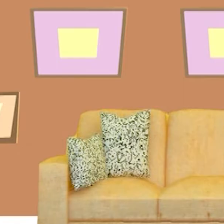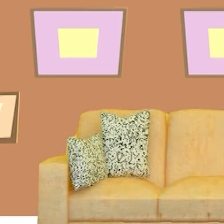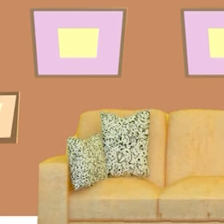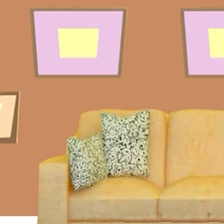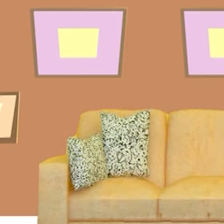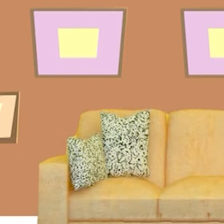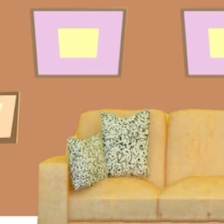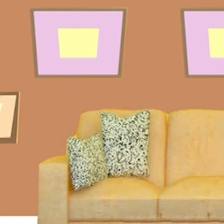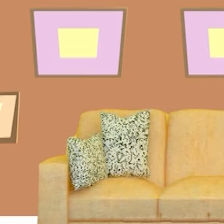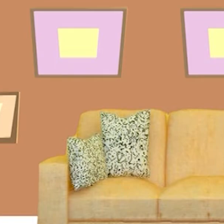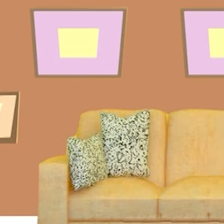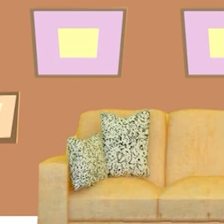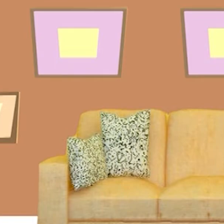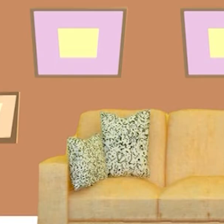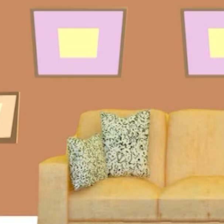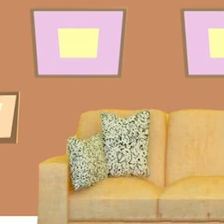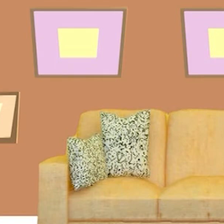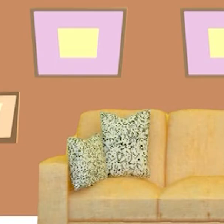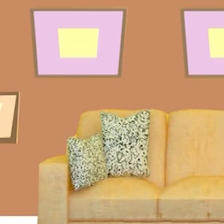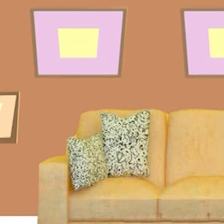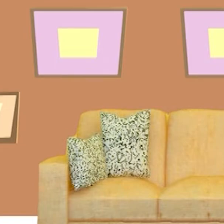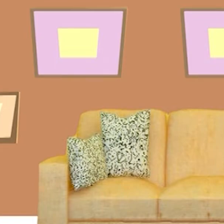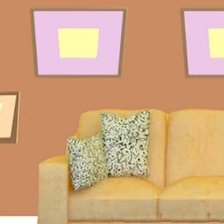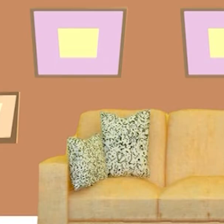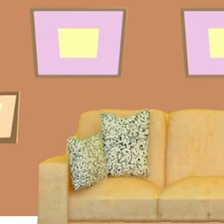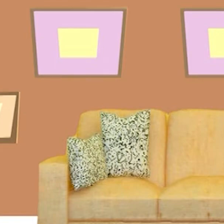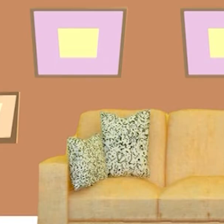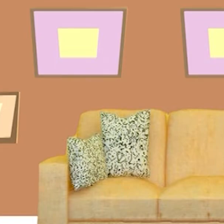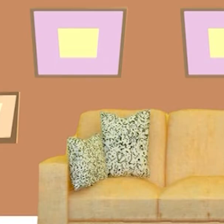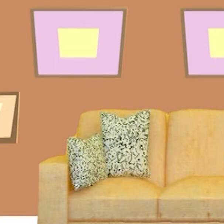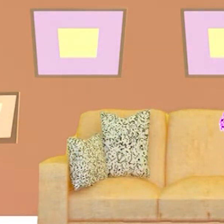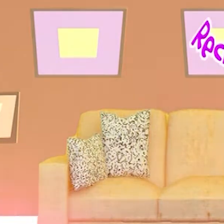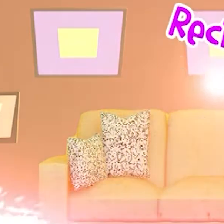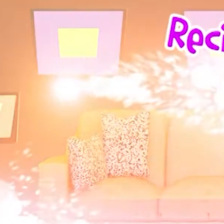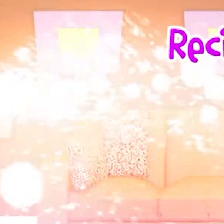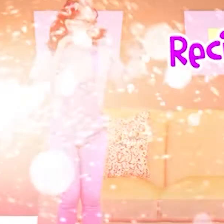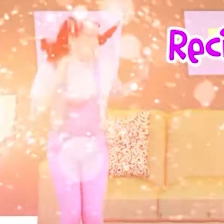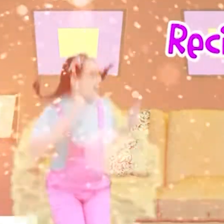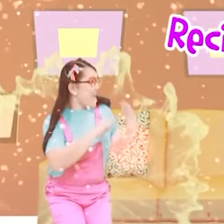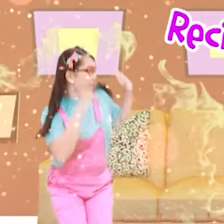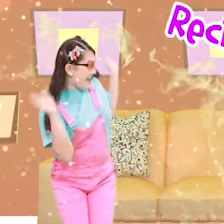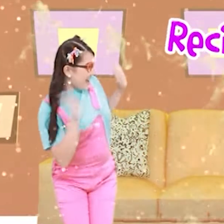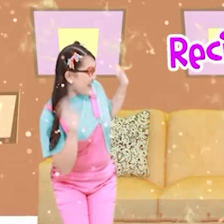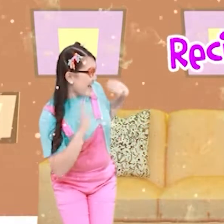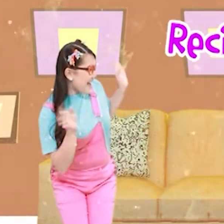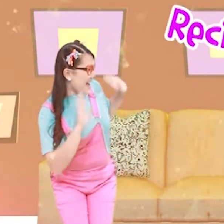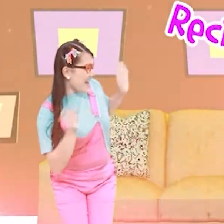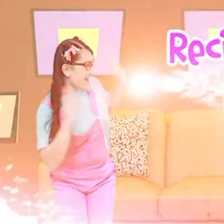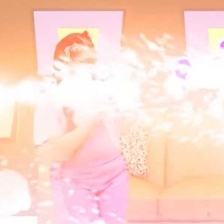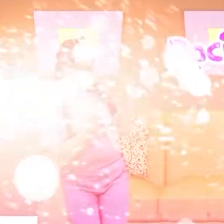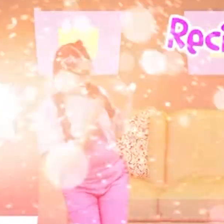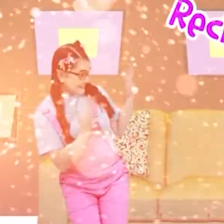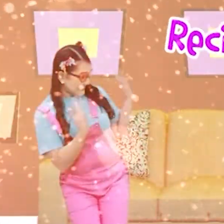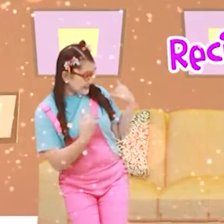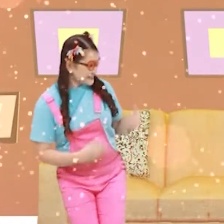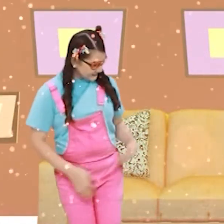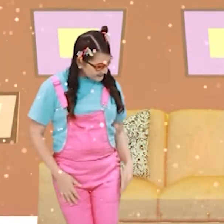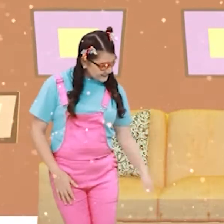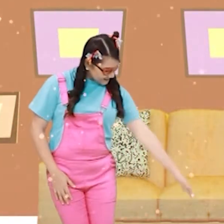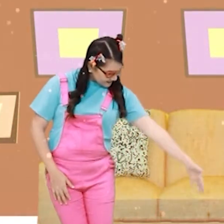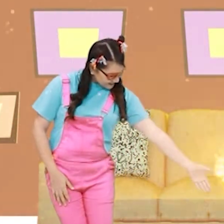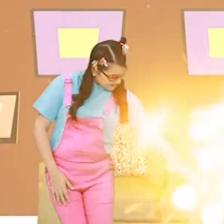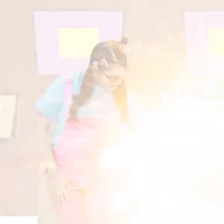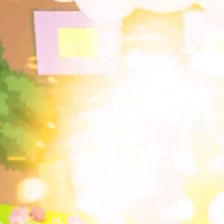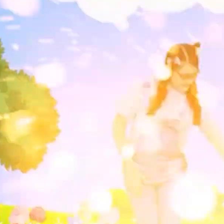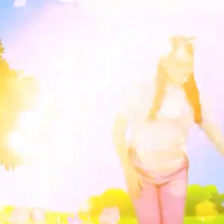English. Let us discover English. Recite poems and read stories. We